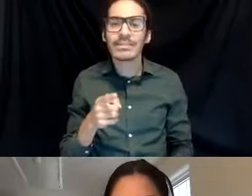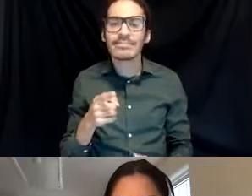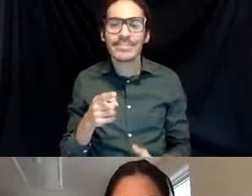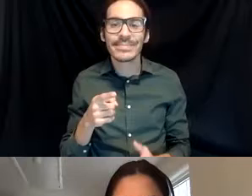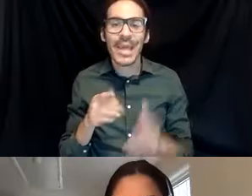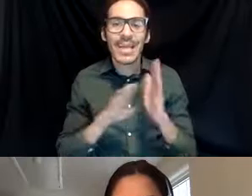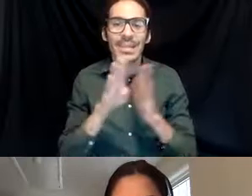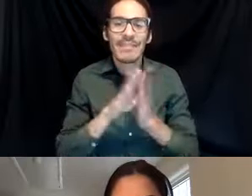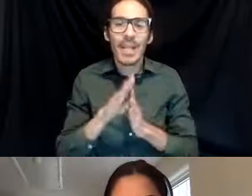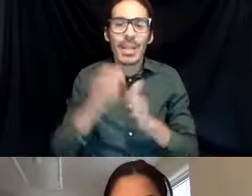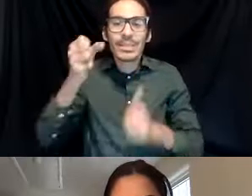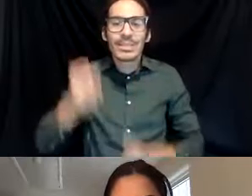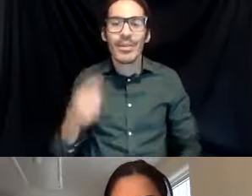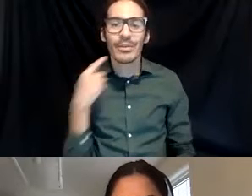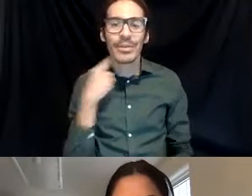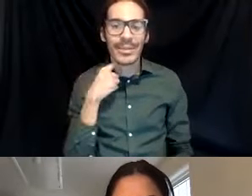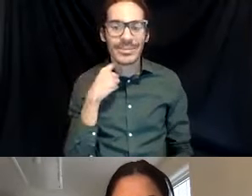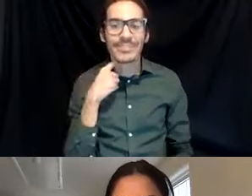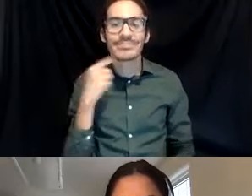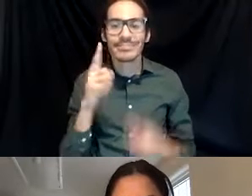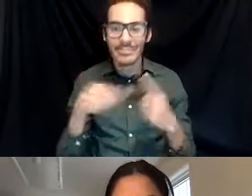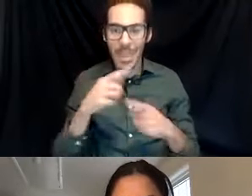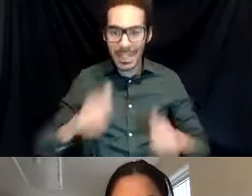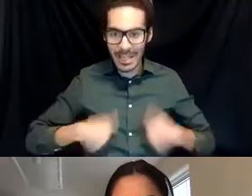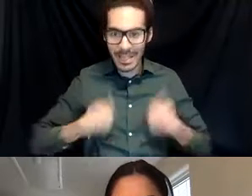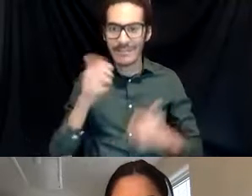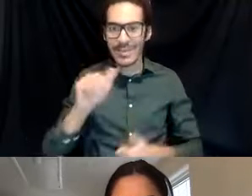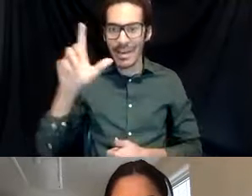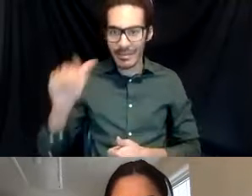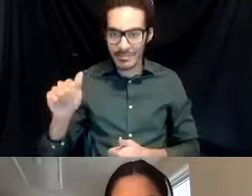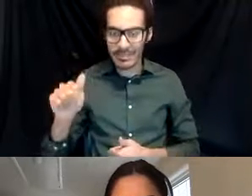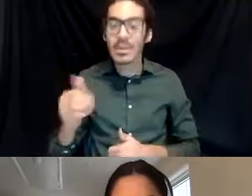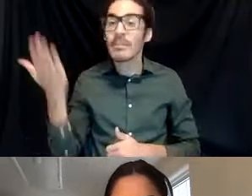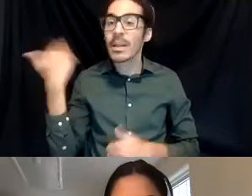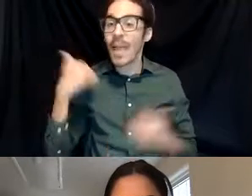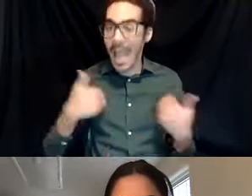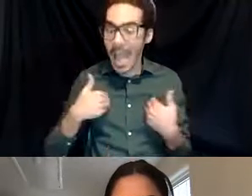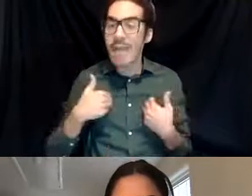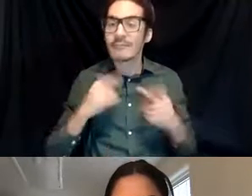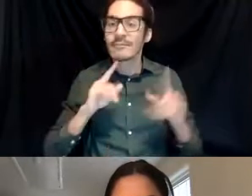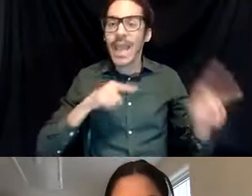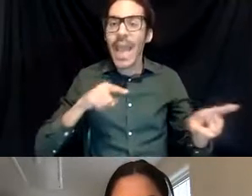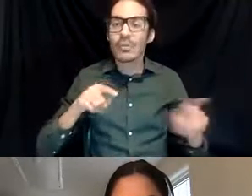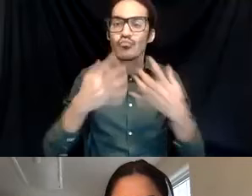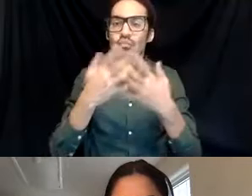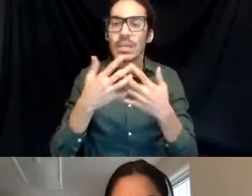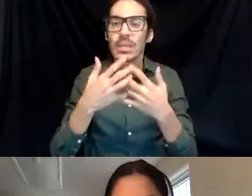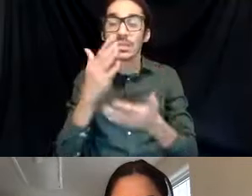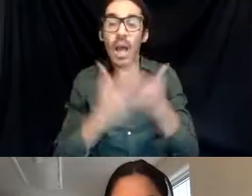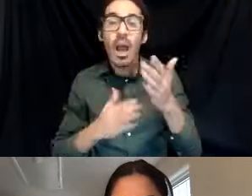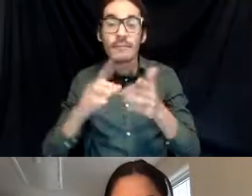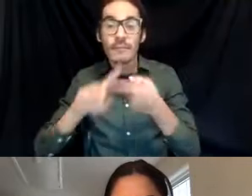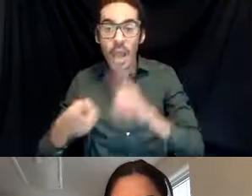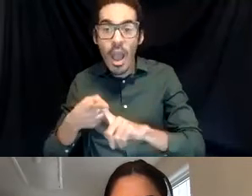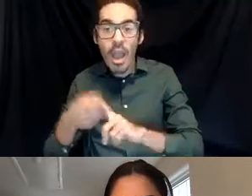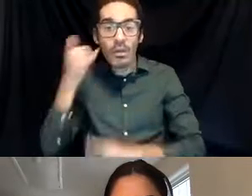I was down there. And I had, back then we had answering machines, you know, and I had some of my friends call me and they listened to